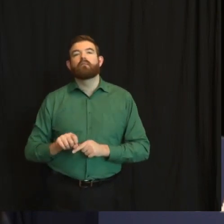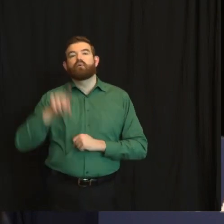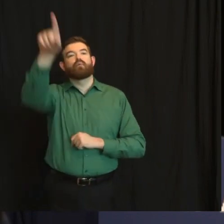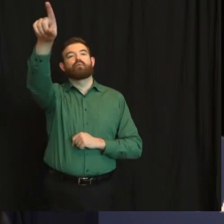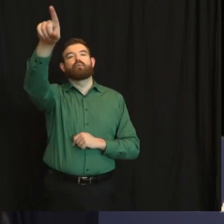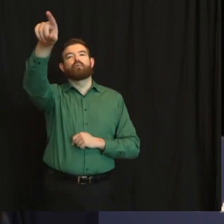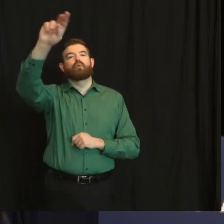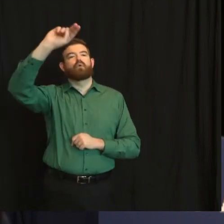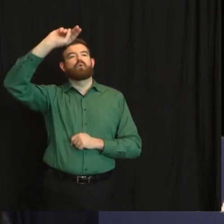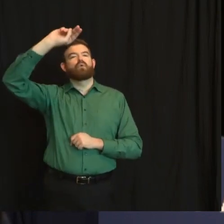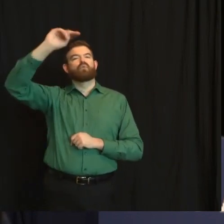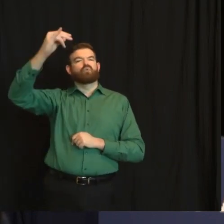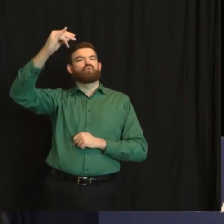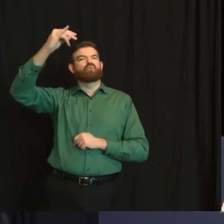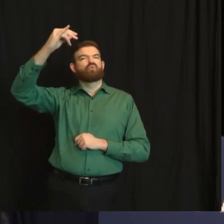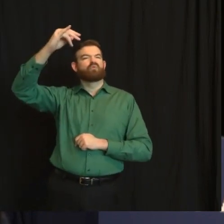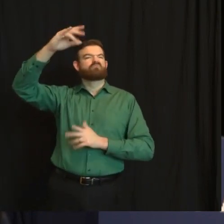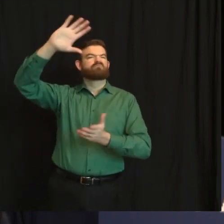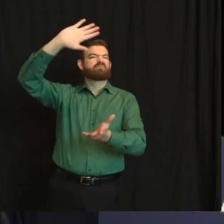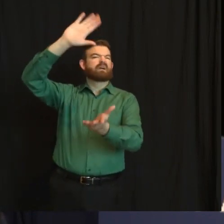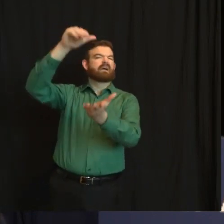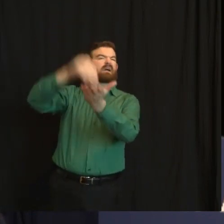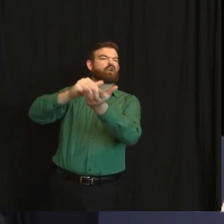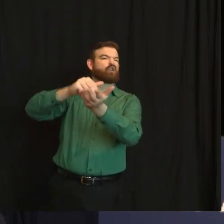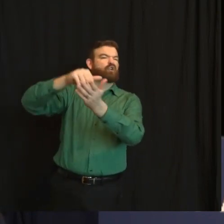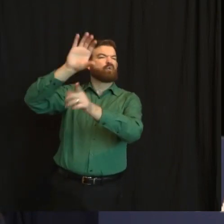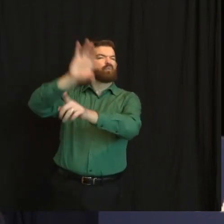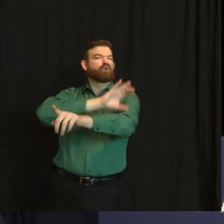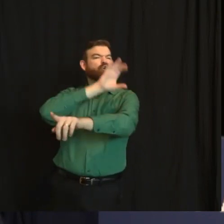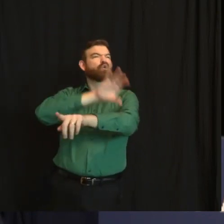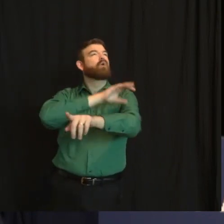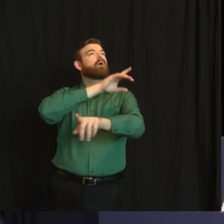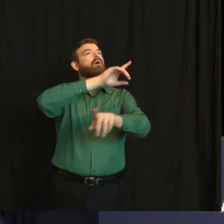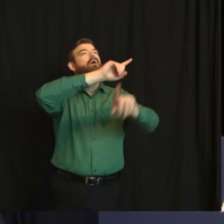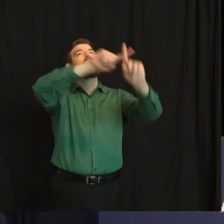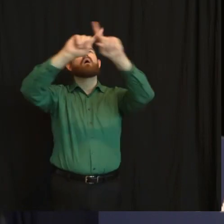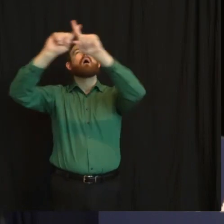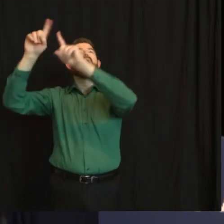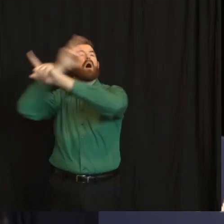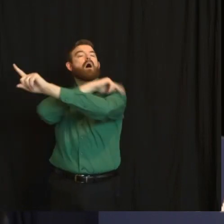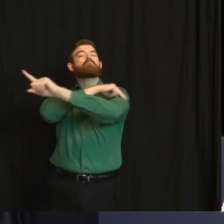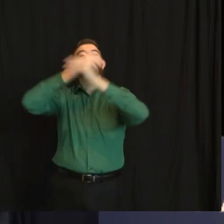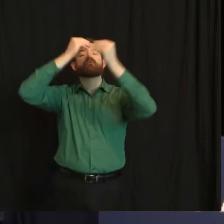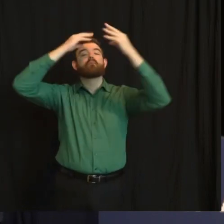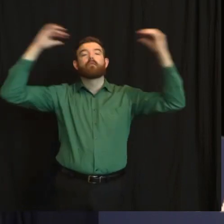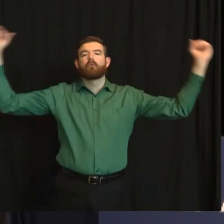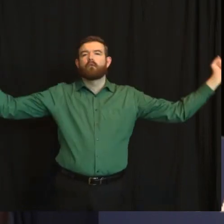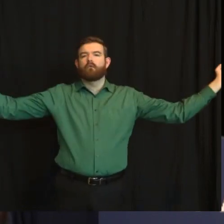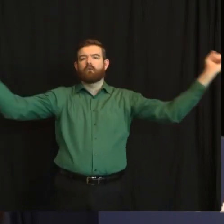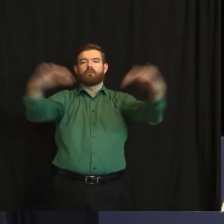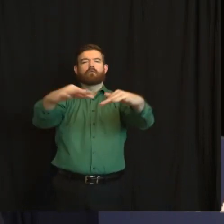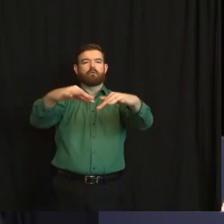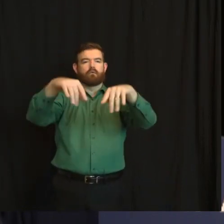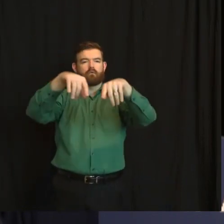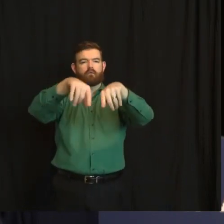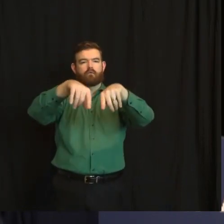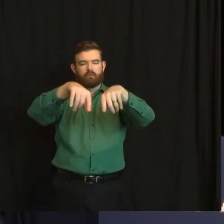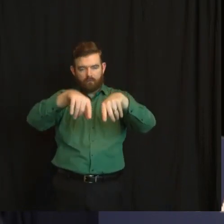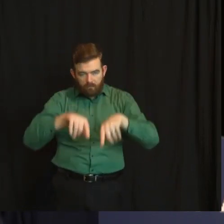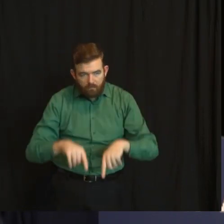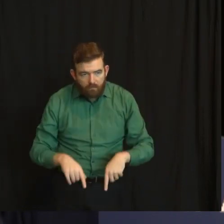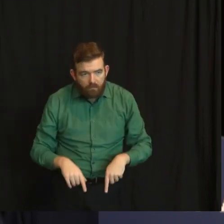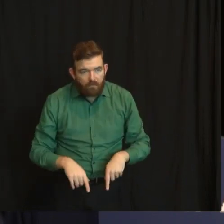of stuff. But we will know that, hey, you know, 6 people showed up at St. Peter's Hospital today complaining of cough and fever, for example. And we look for